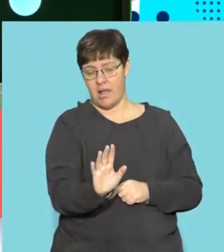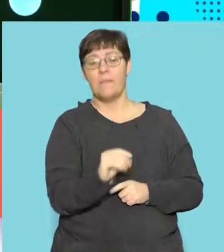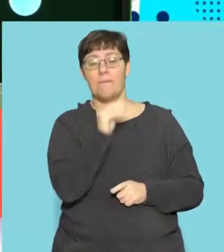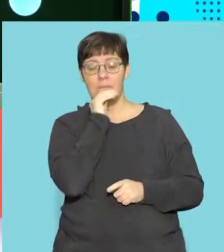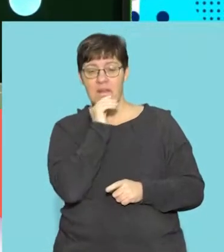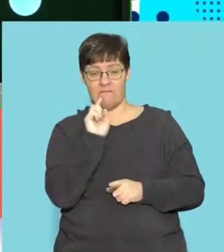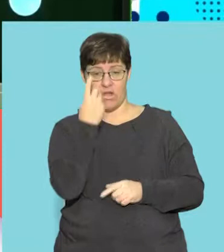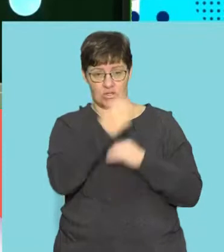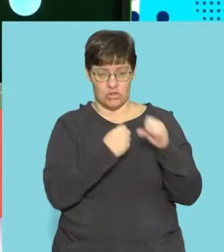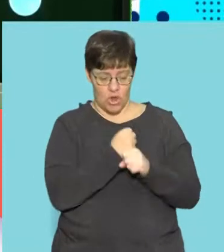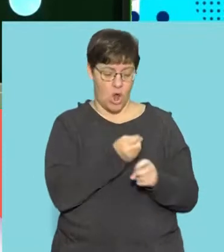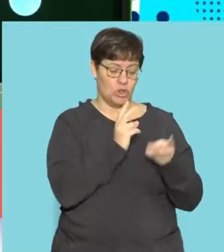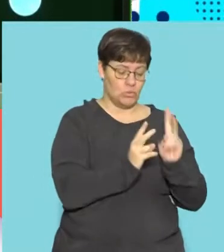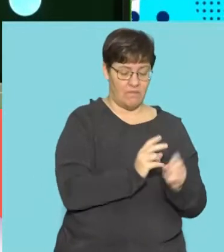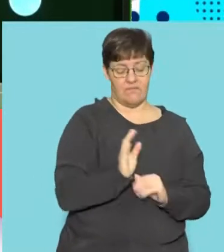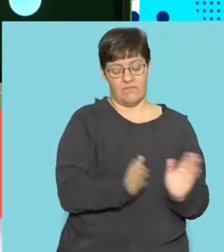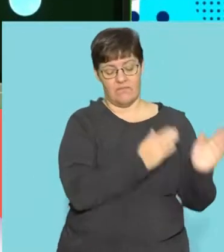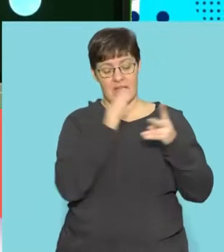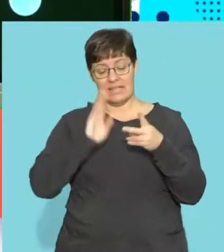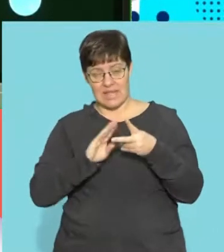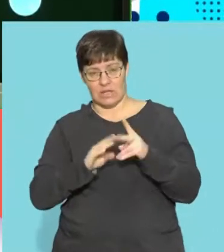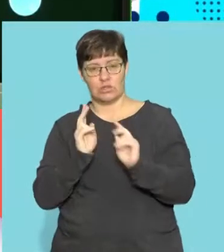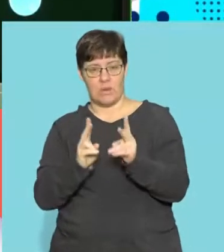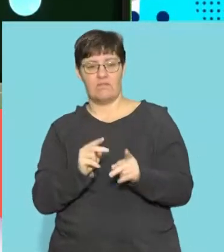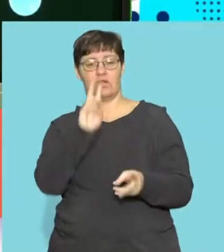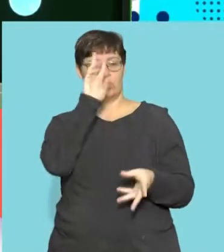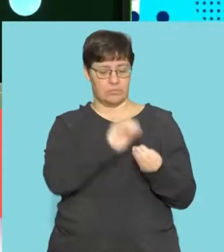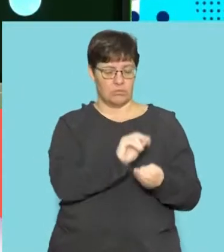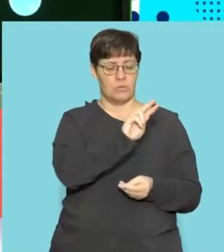I'm gonna have 12, the second year 12, that's 24,